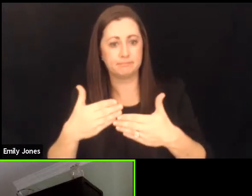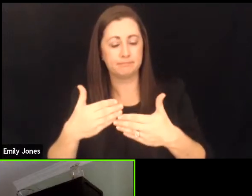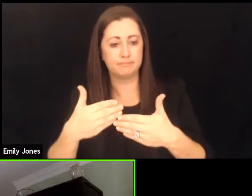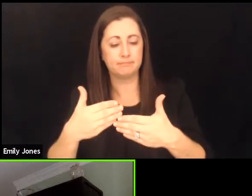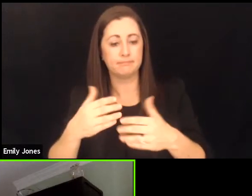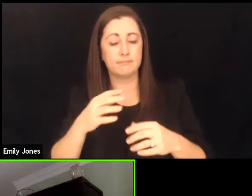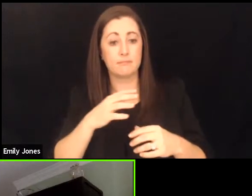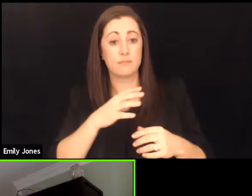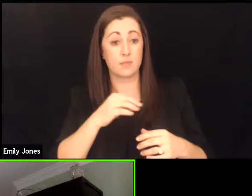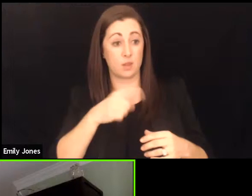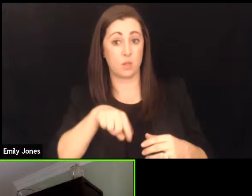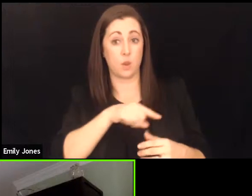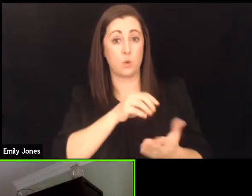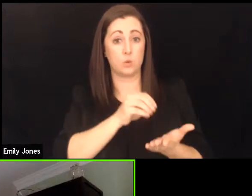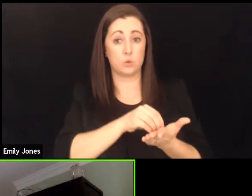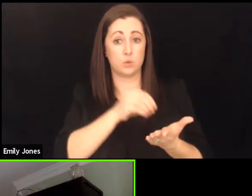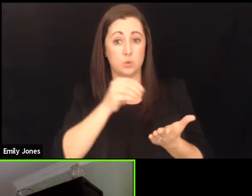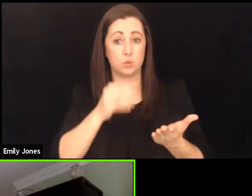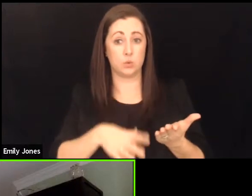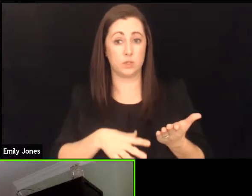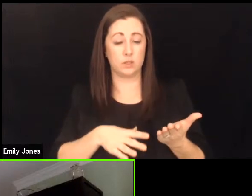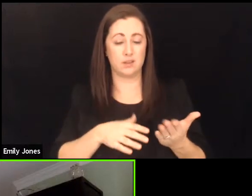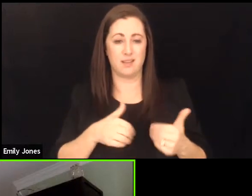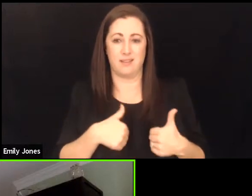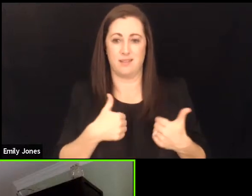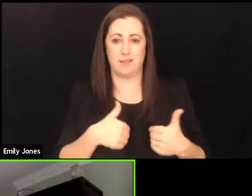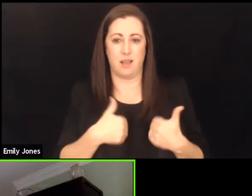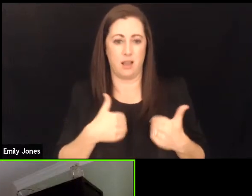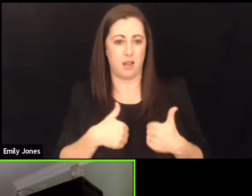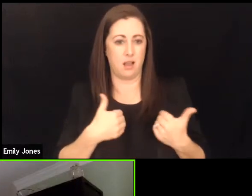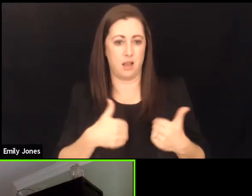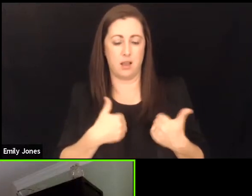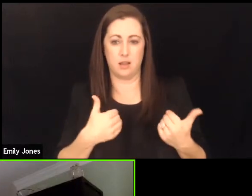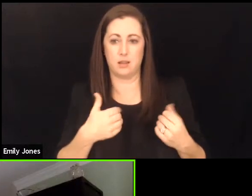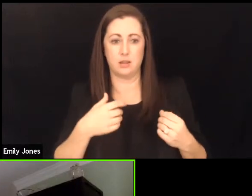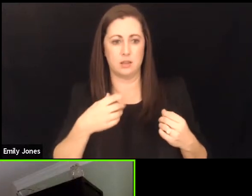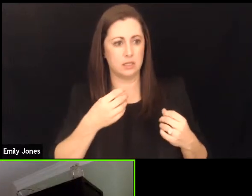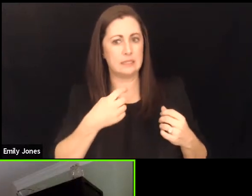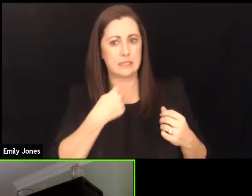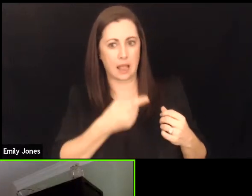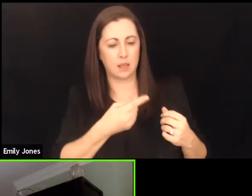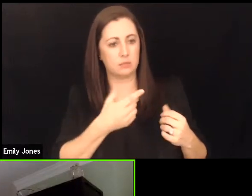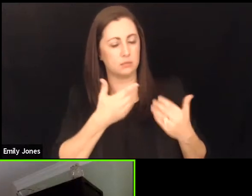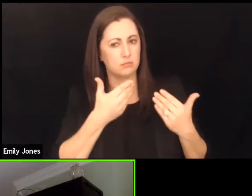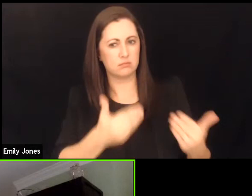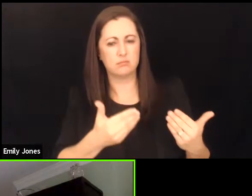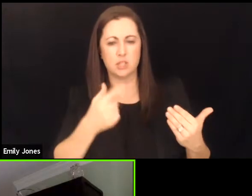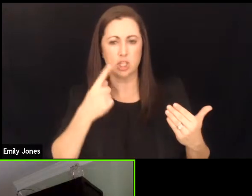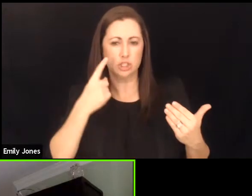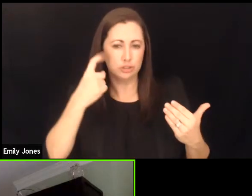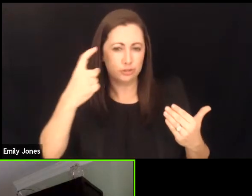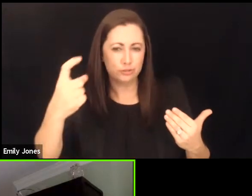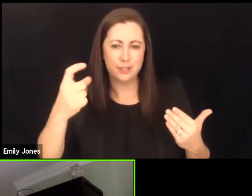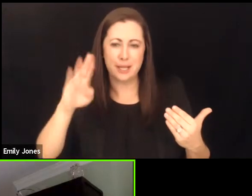early age, have your dreams, have your aspirations, there aren't any limits.